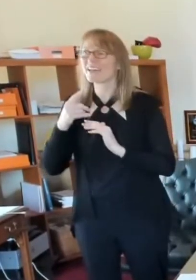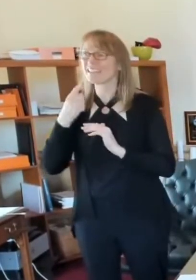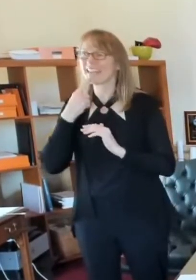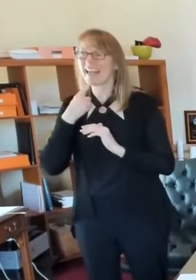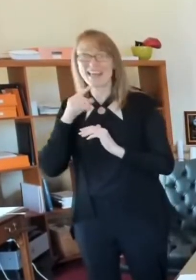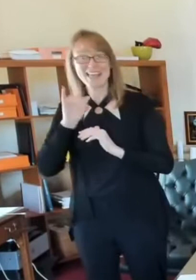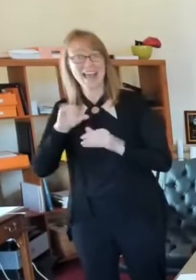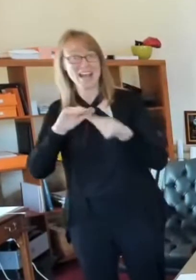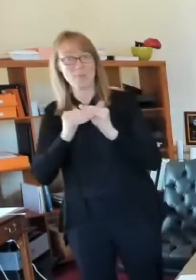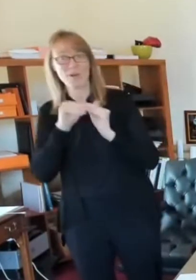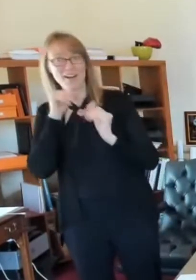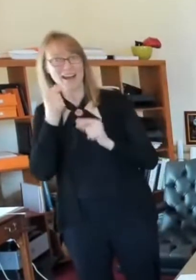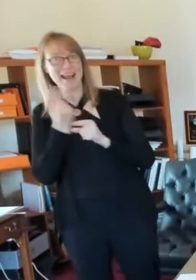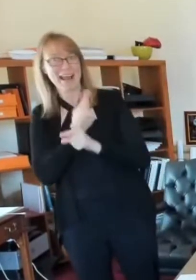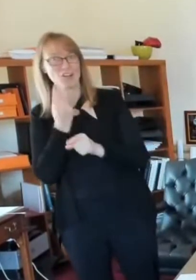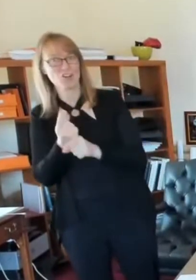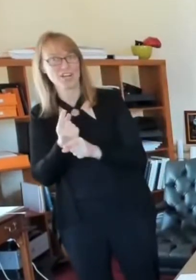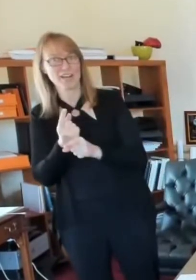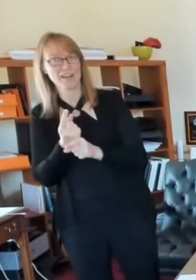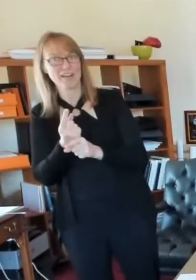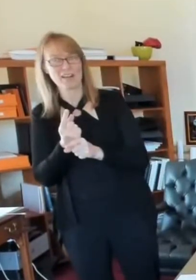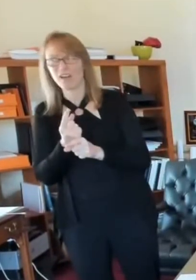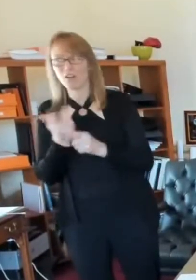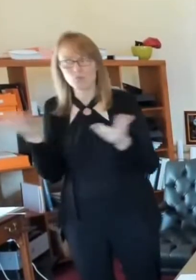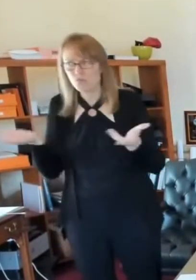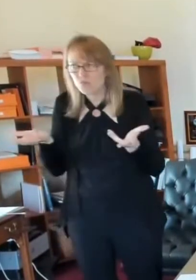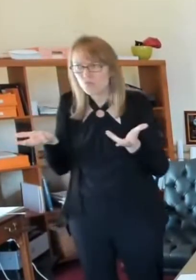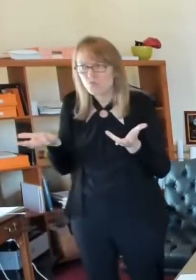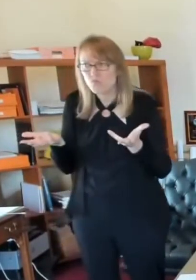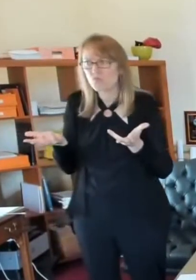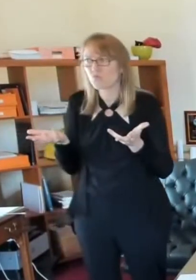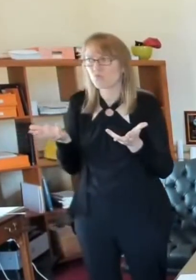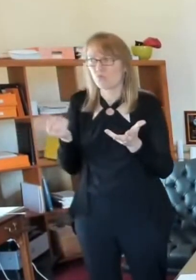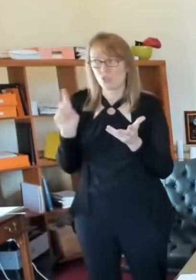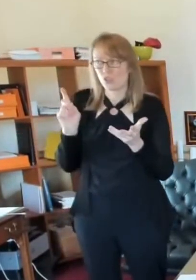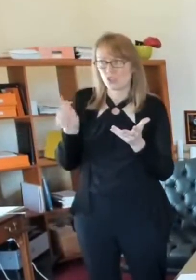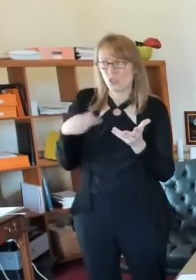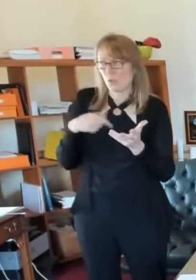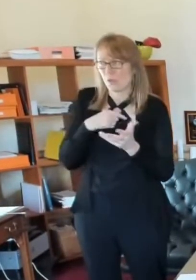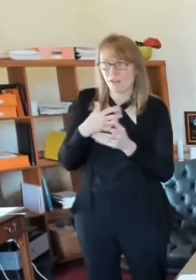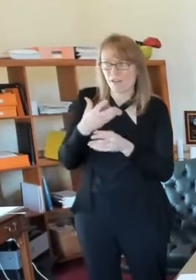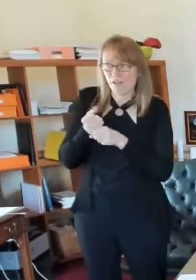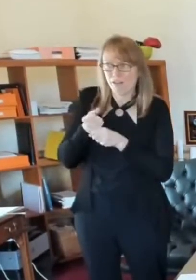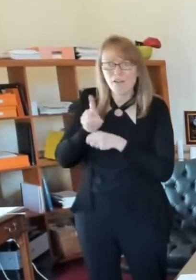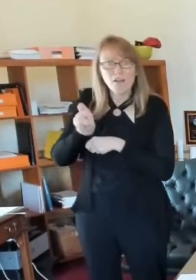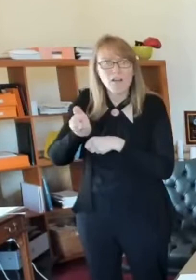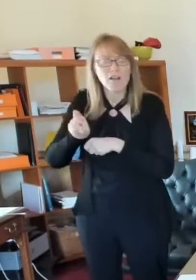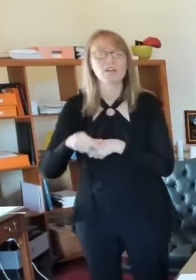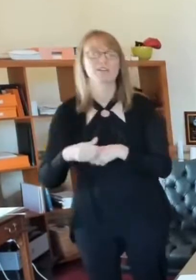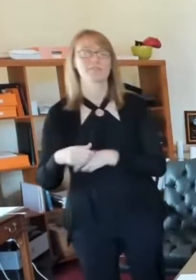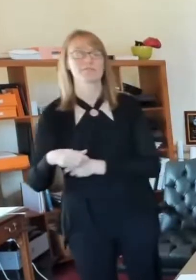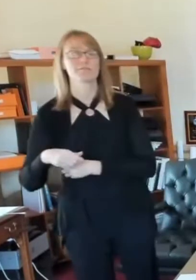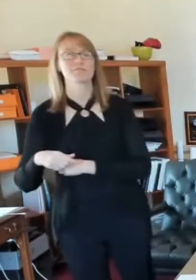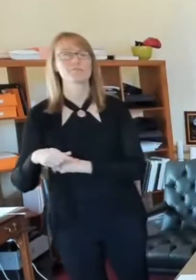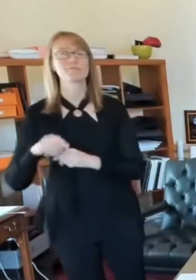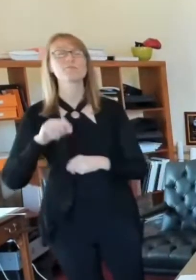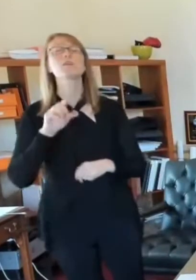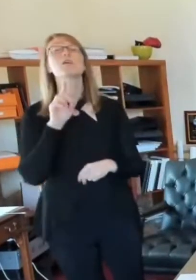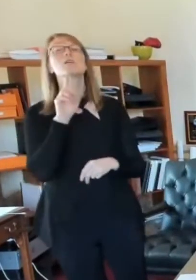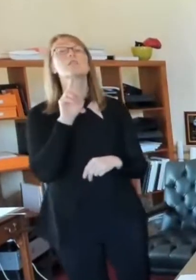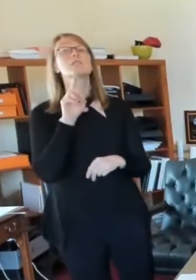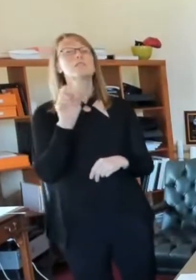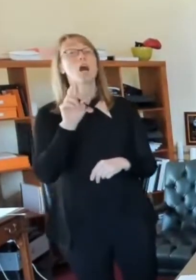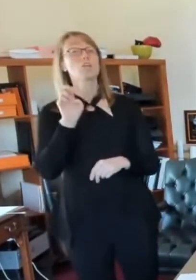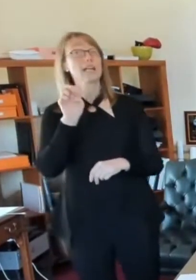on our reporting? Well, first of all, as soon as that broke, Dr. Edwards let me know that that had